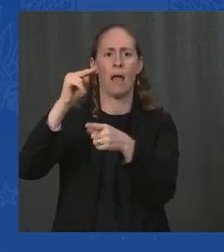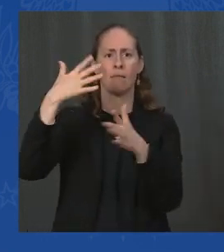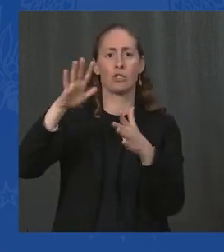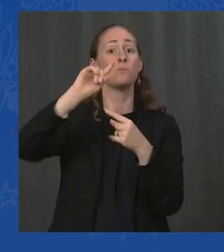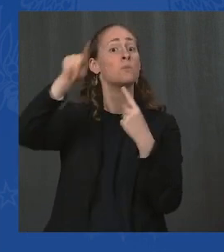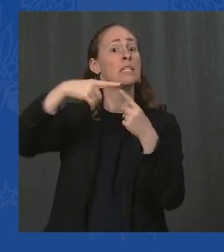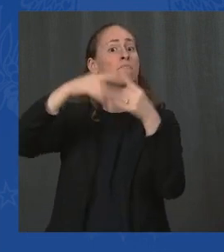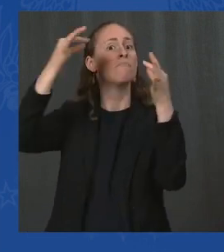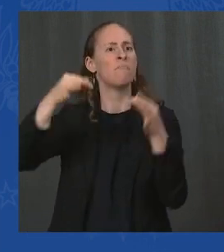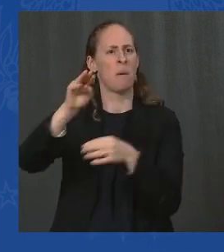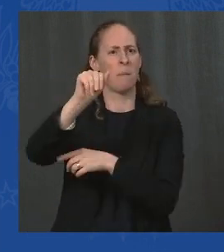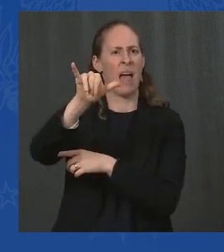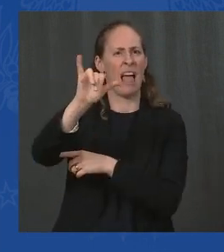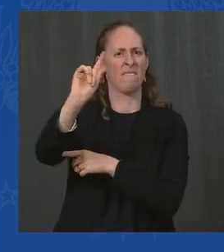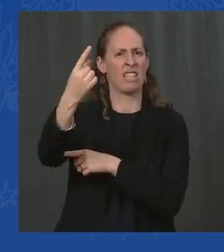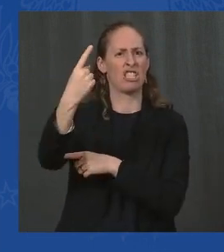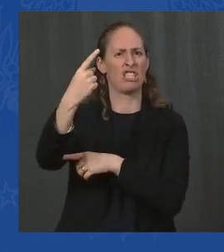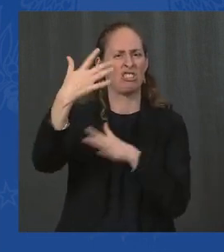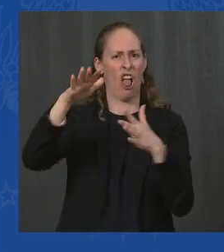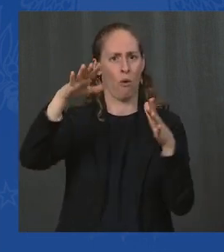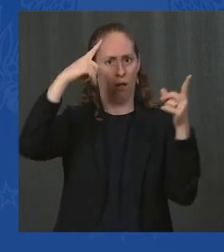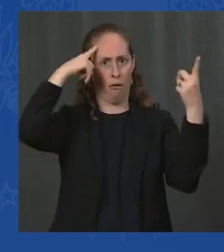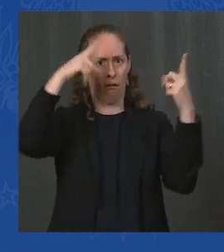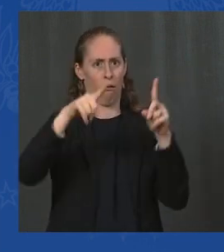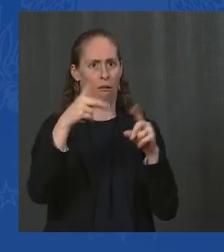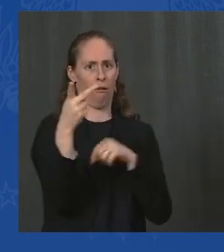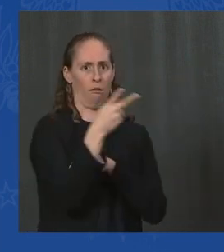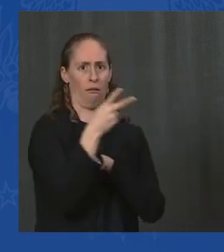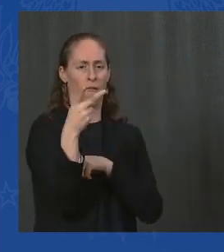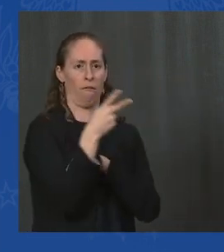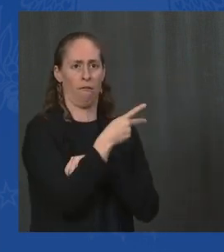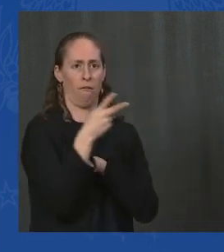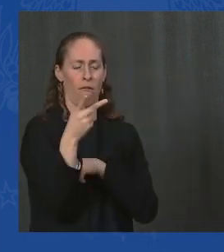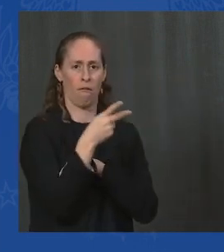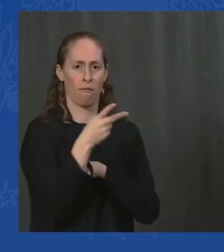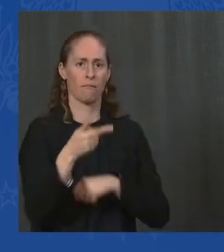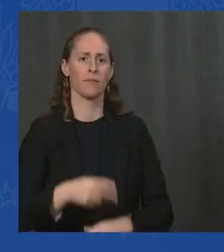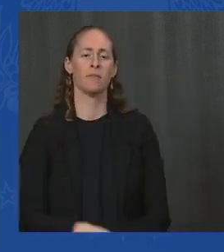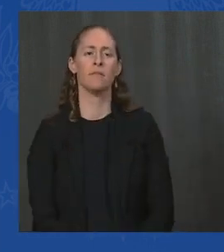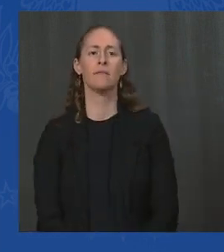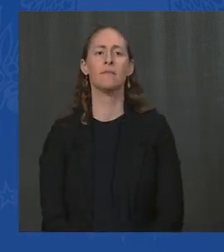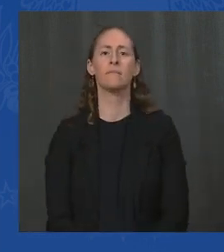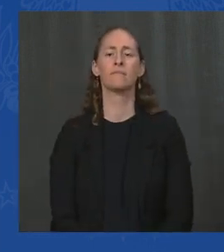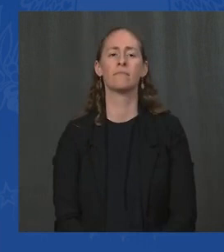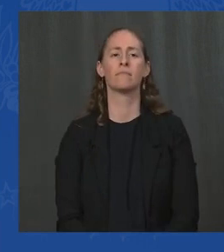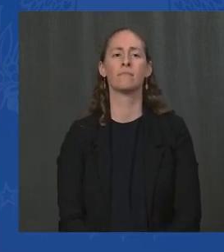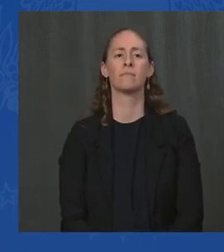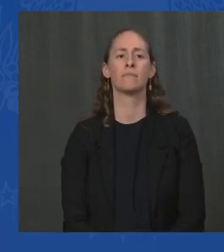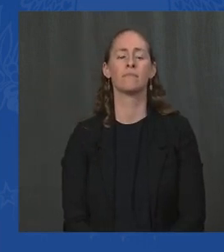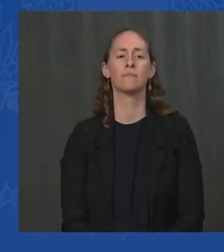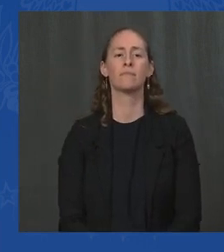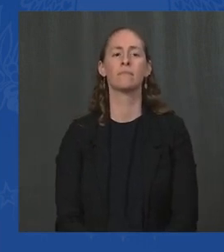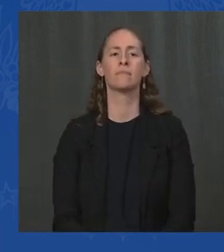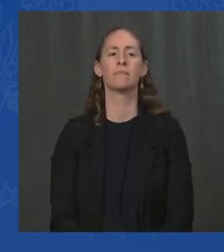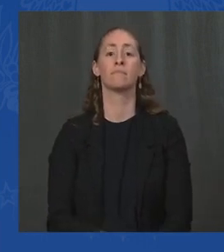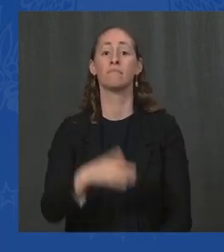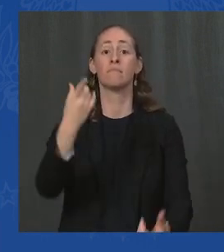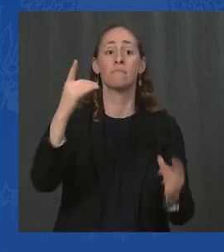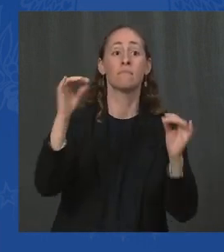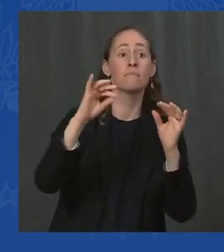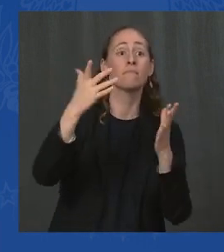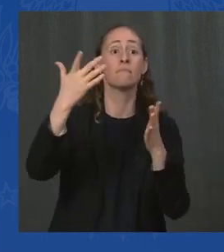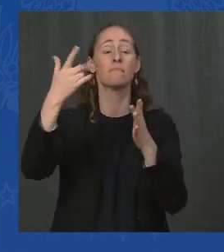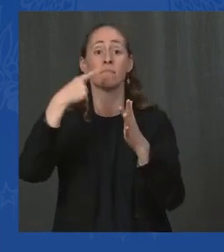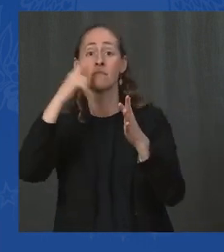inaugurated. It included no requirement that the Taliban work out a cooperative governing arrangement with the Afghan